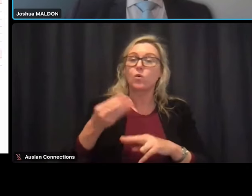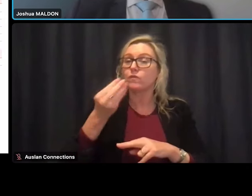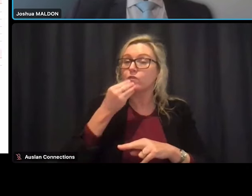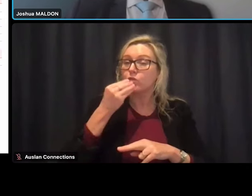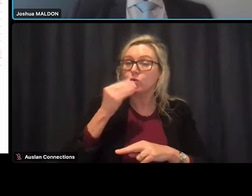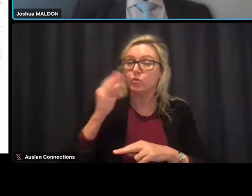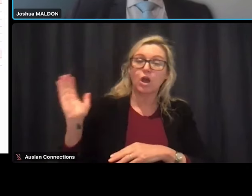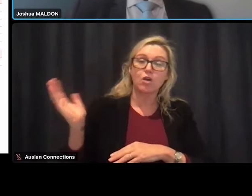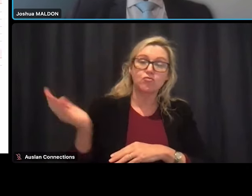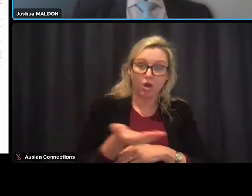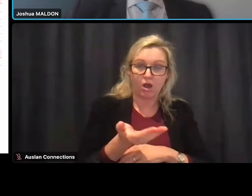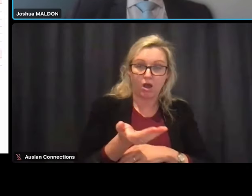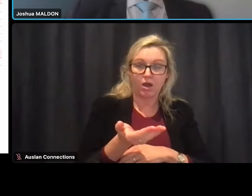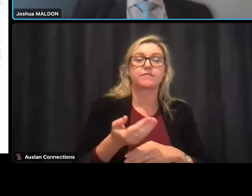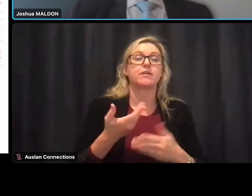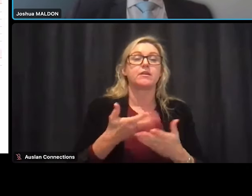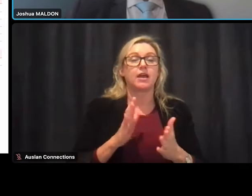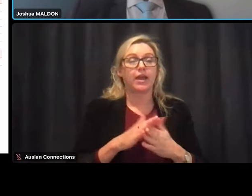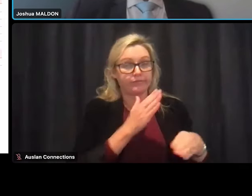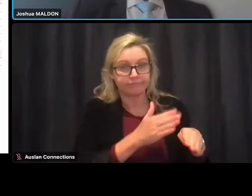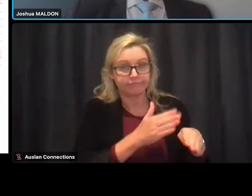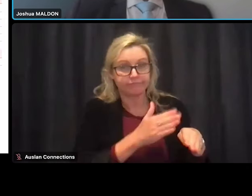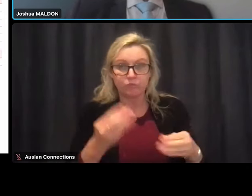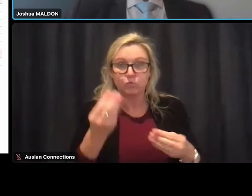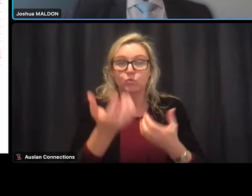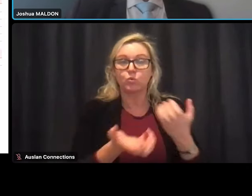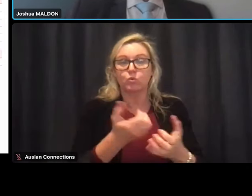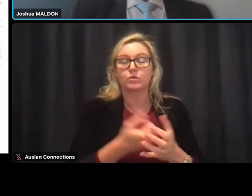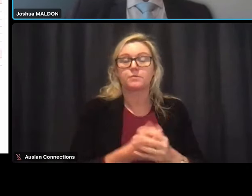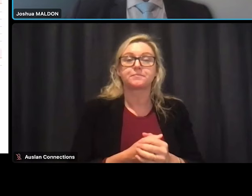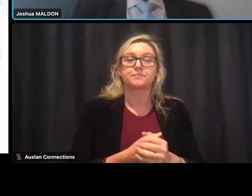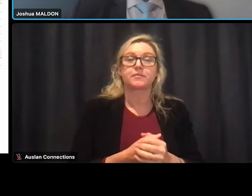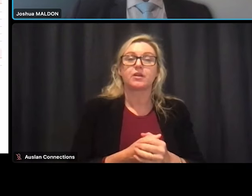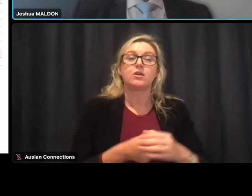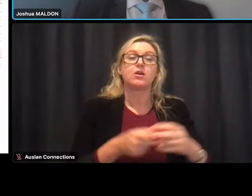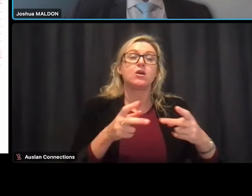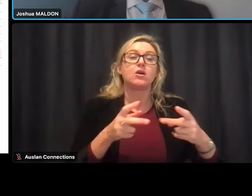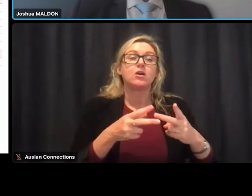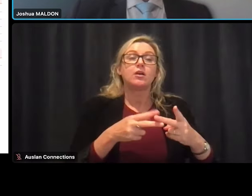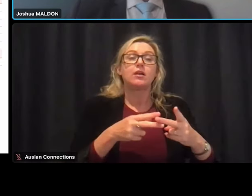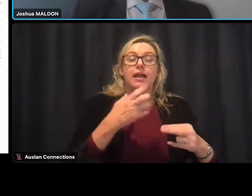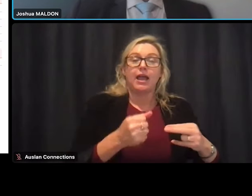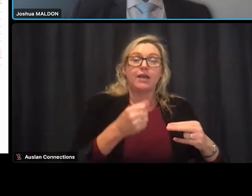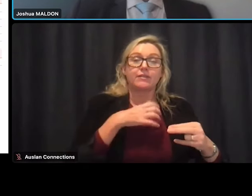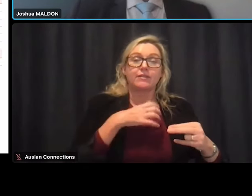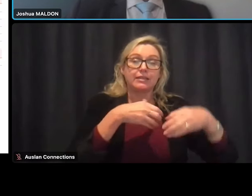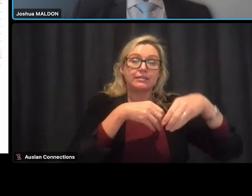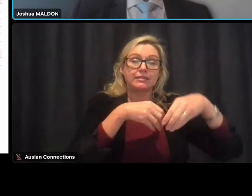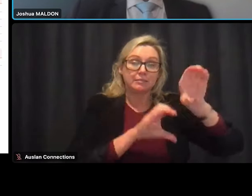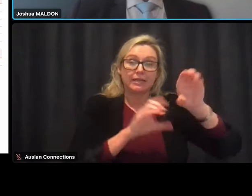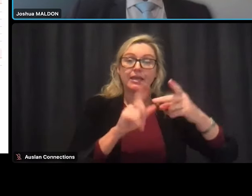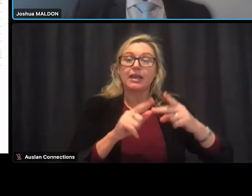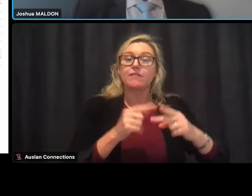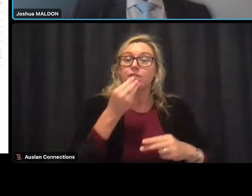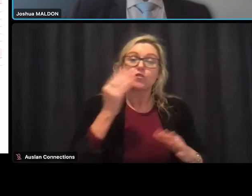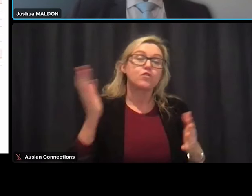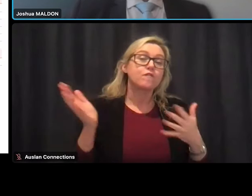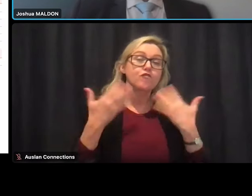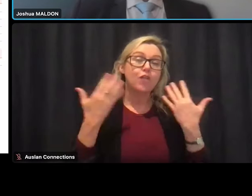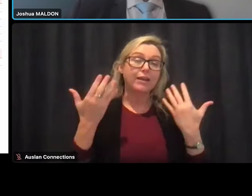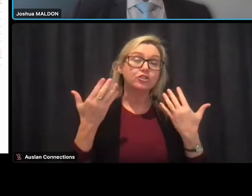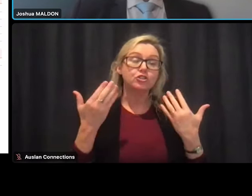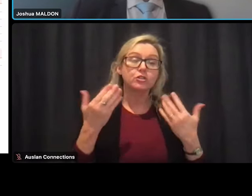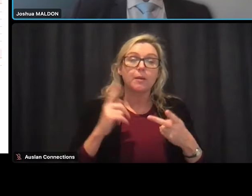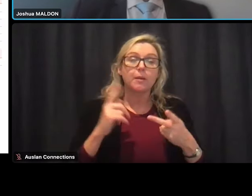ingredients. So for both types of internal catering, we want the food cost split by whether the food is fresh or not, and hours